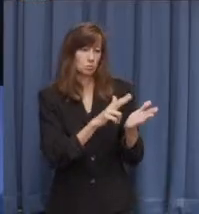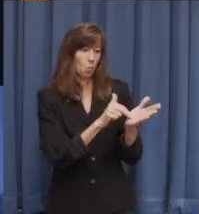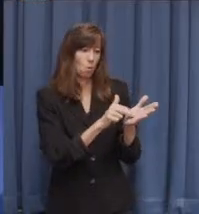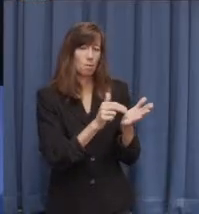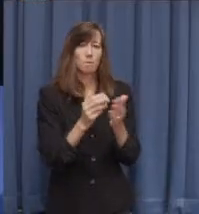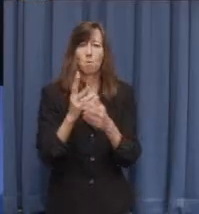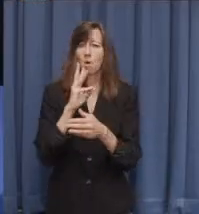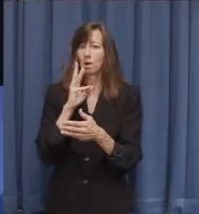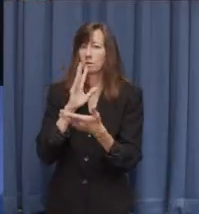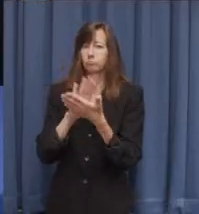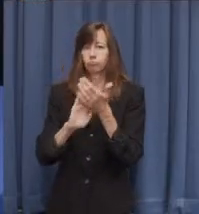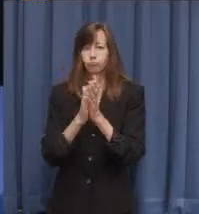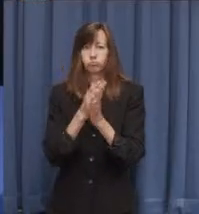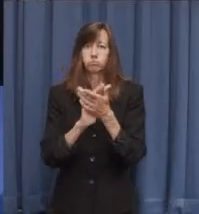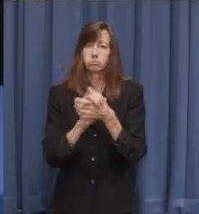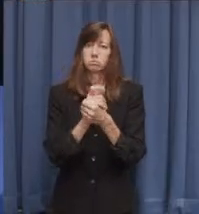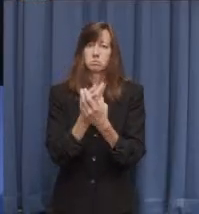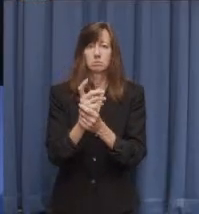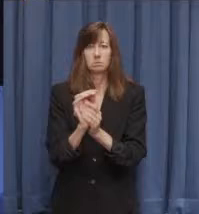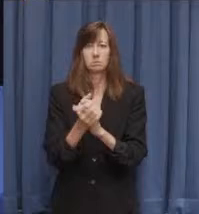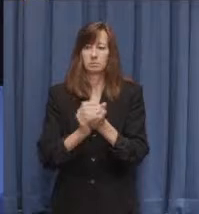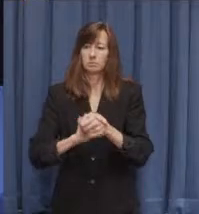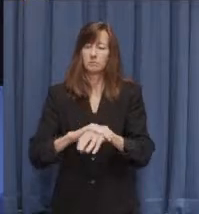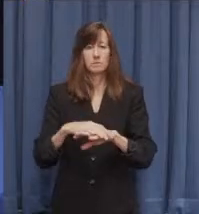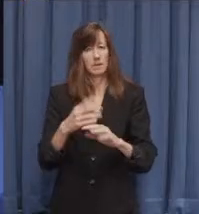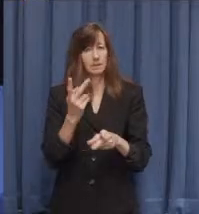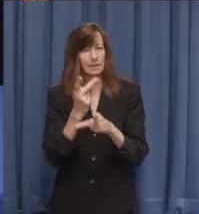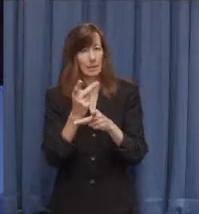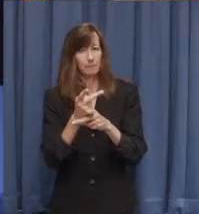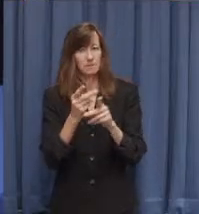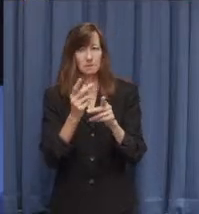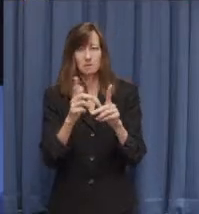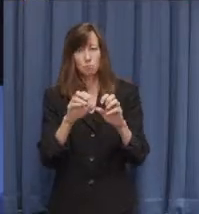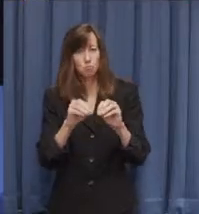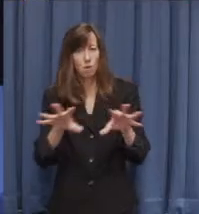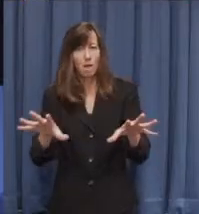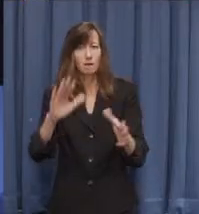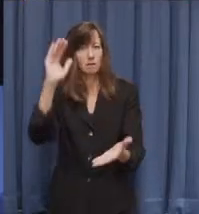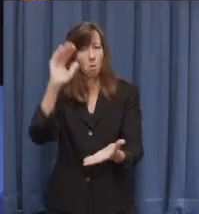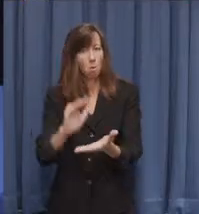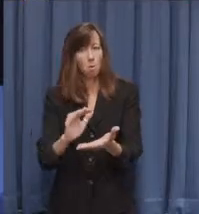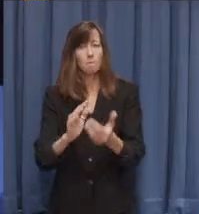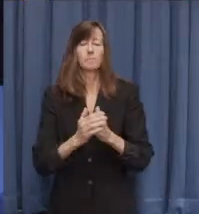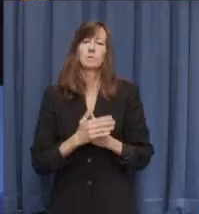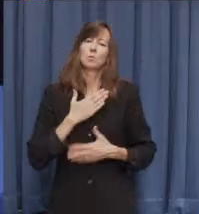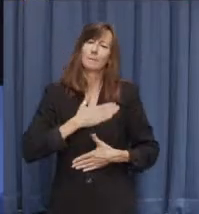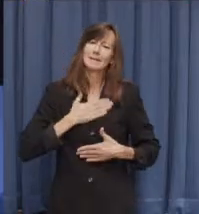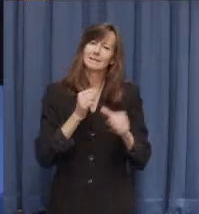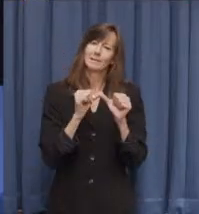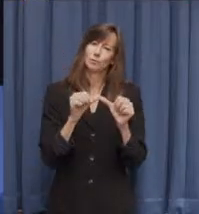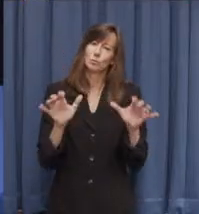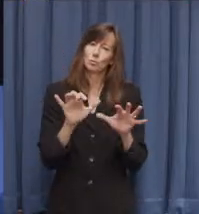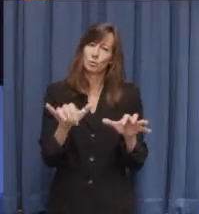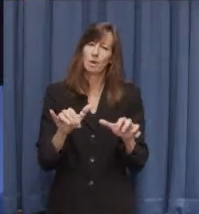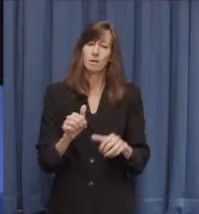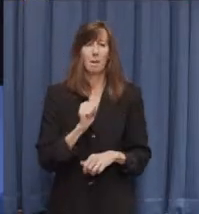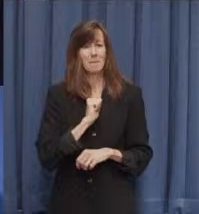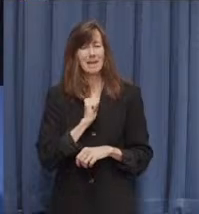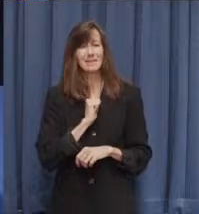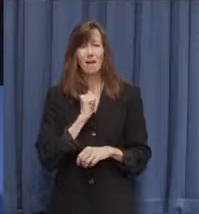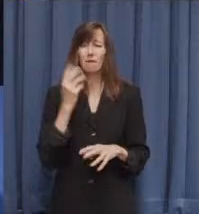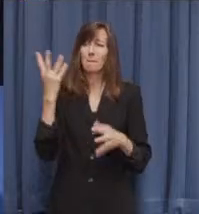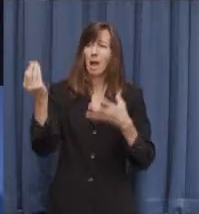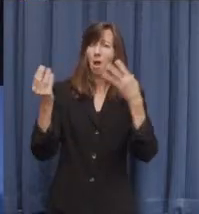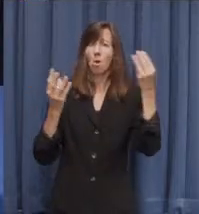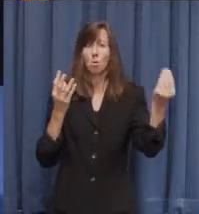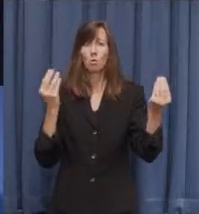quickly making sure that you don't spread it. So please continue to do that. As I'm out and about, minimally, but as I am out